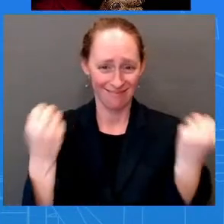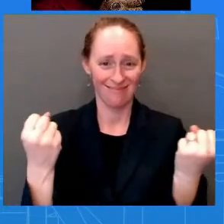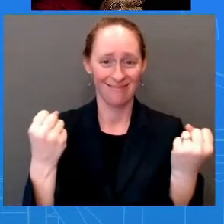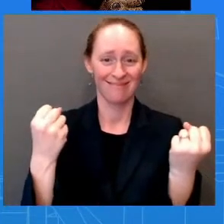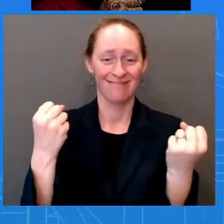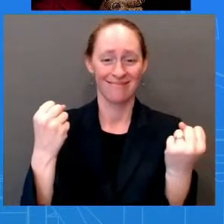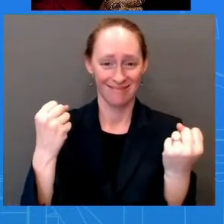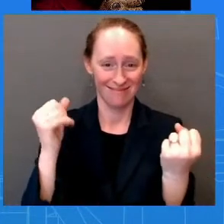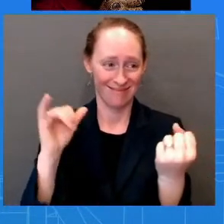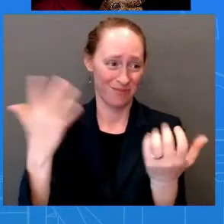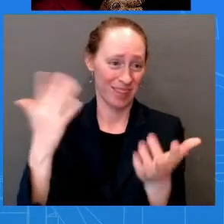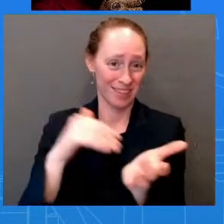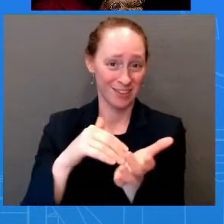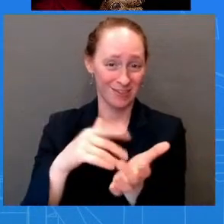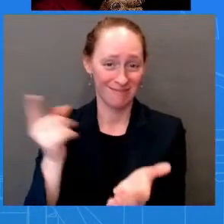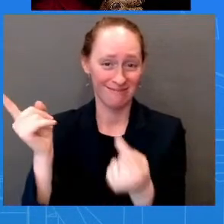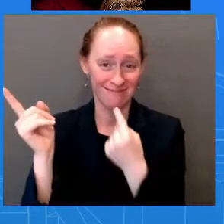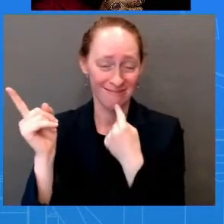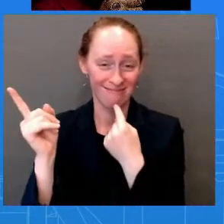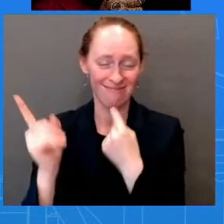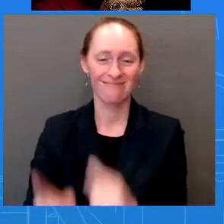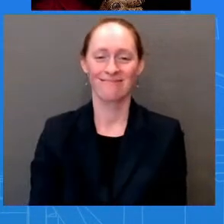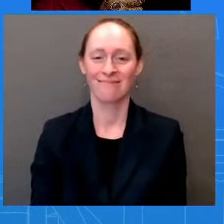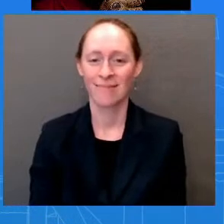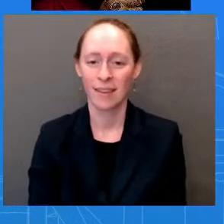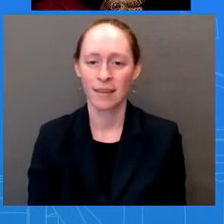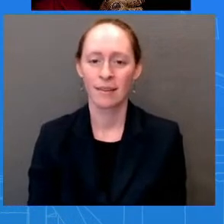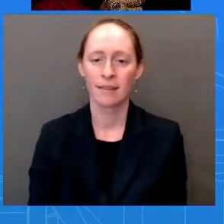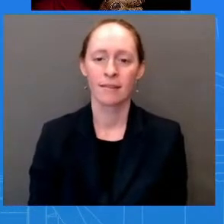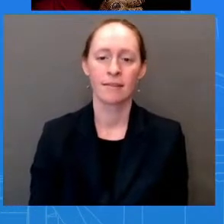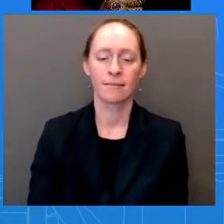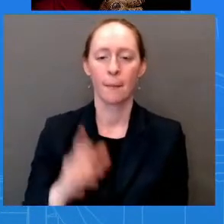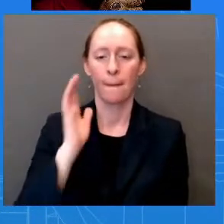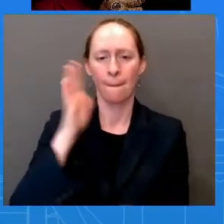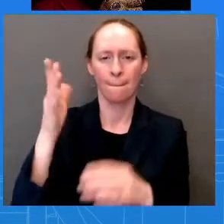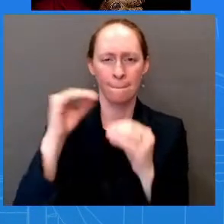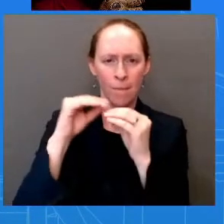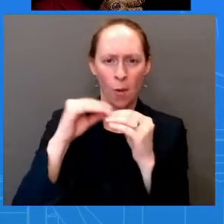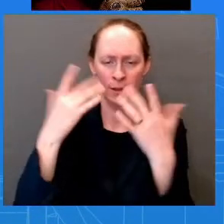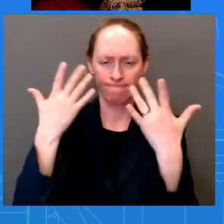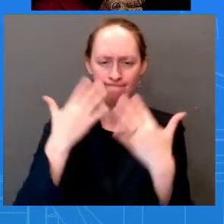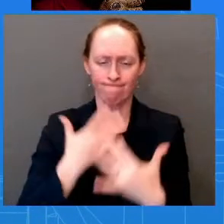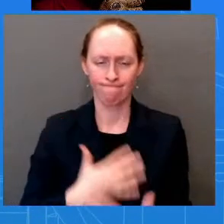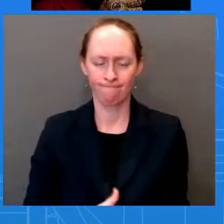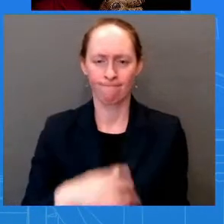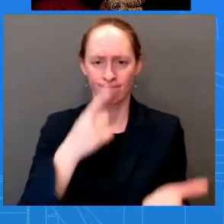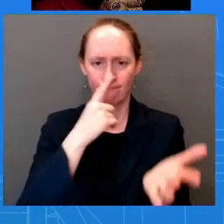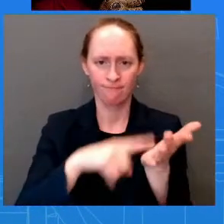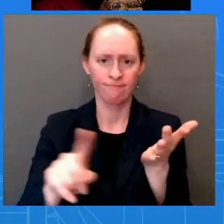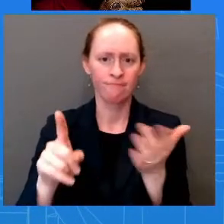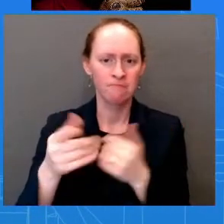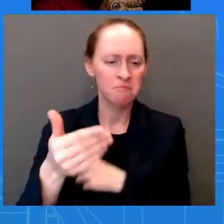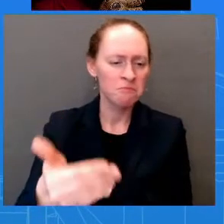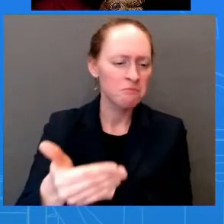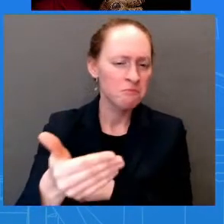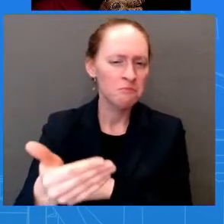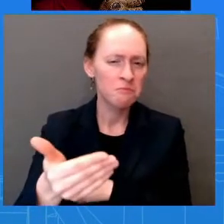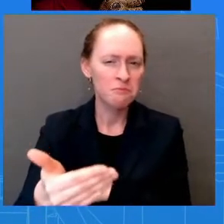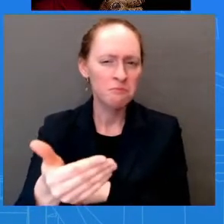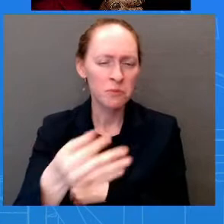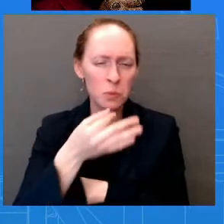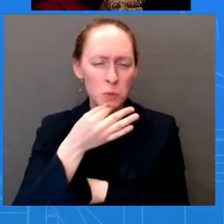will have a physical in the upcoming months, and the results will be released in the same way that it was last year. So commit to doing that before he makes